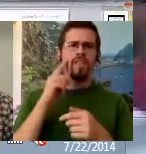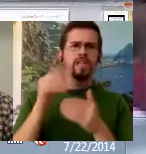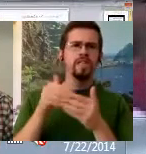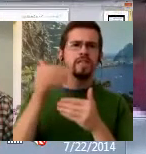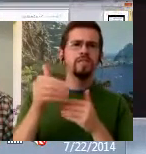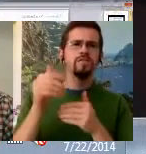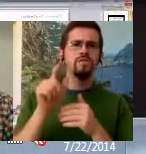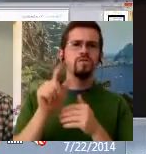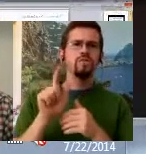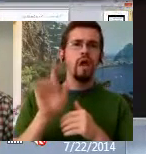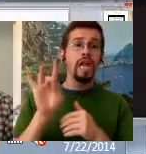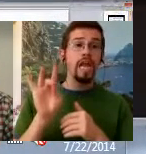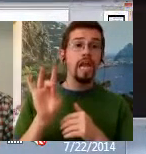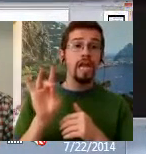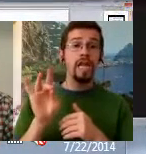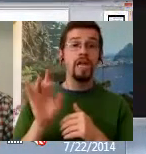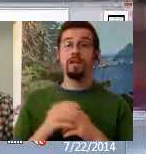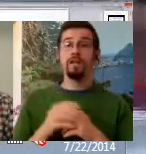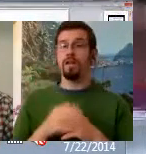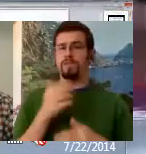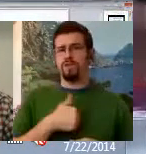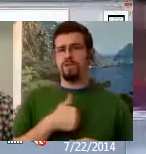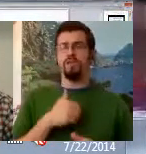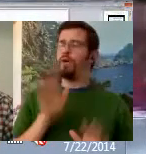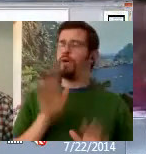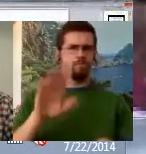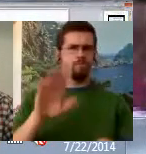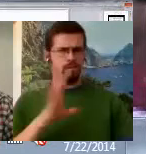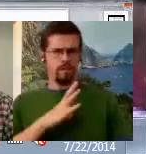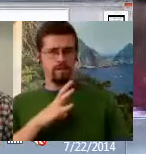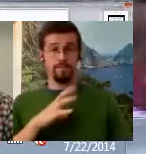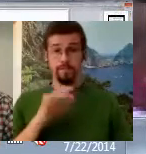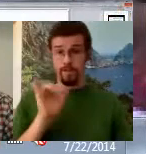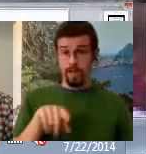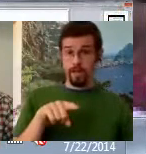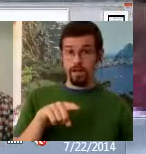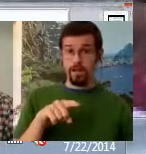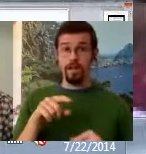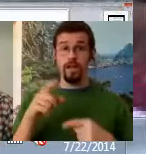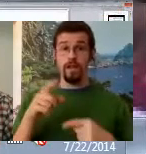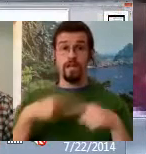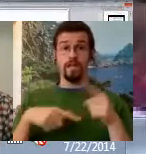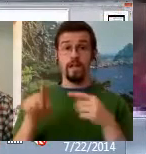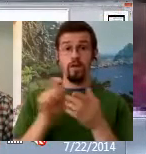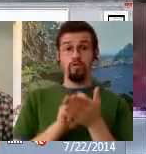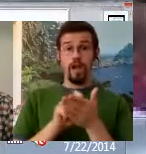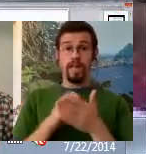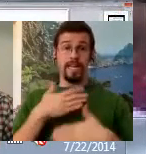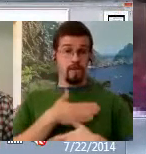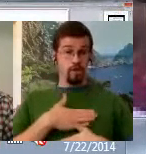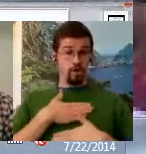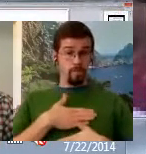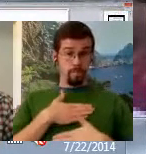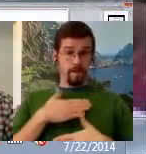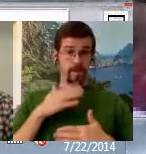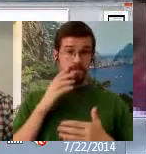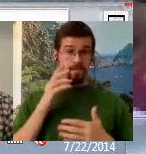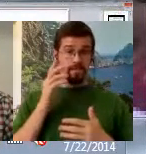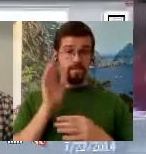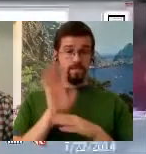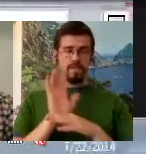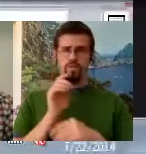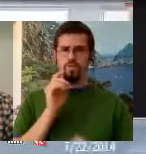Yeah, maybe. I'm sorry. That's all right. We're doing great. 28 like this? Sign writing entertainment video?